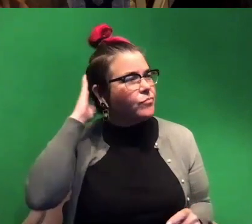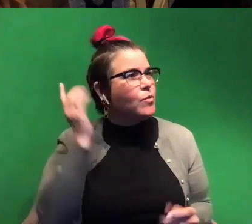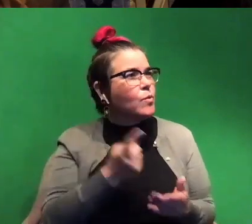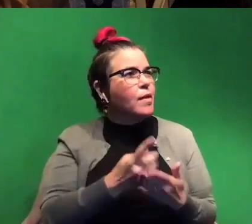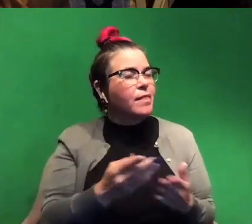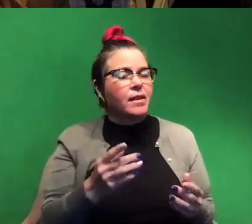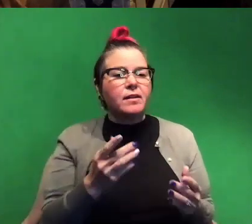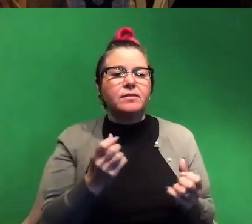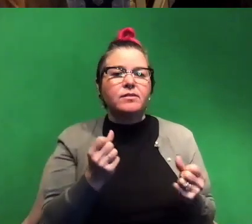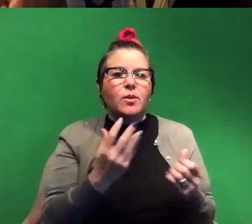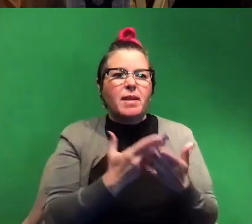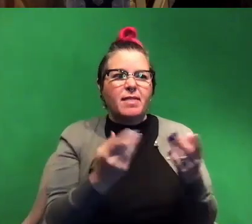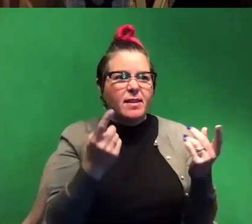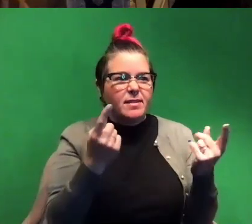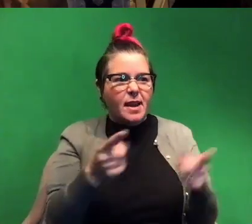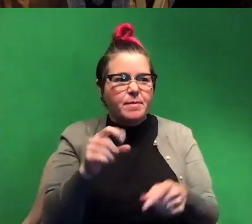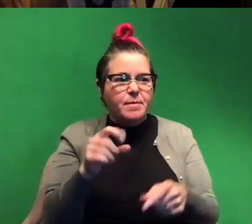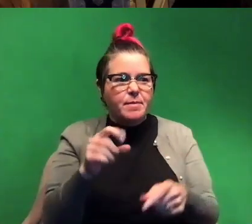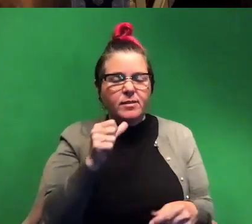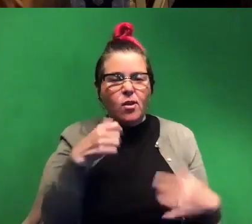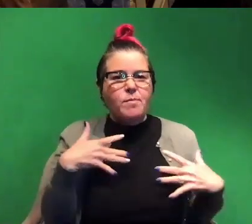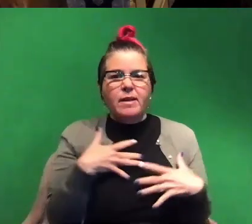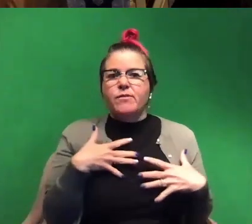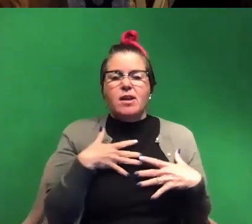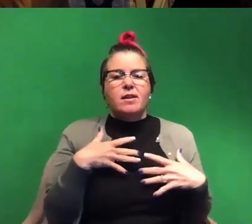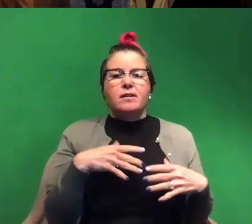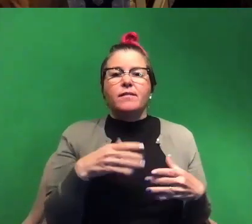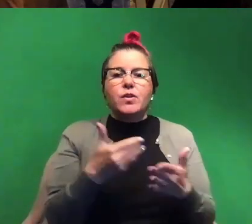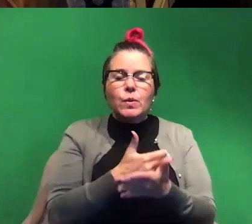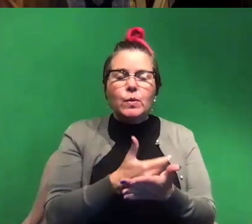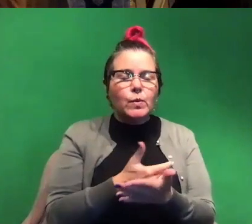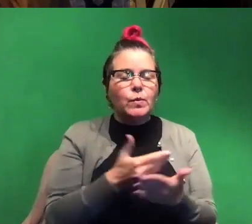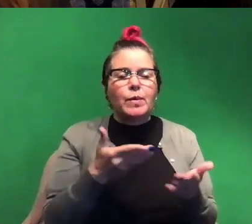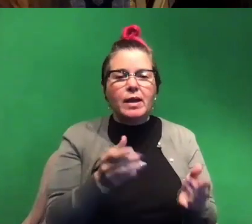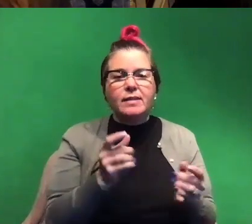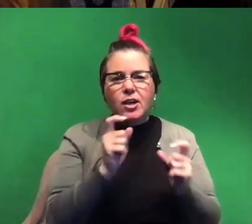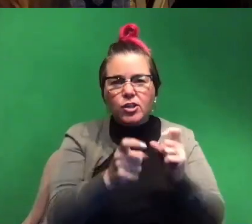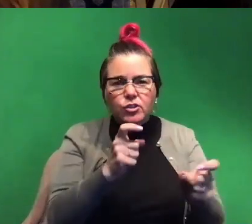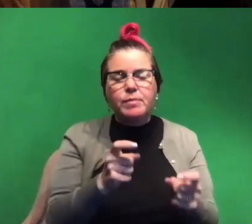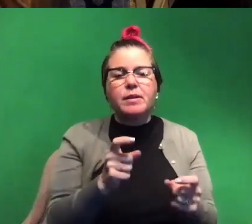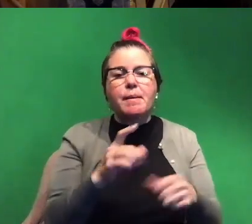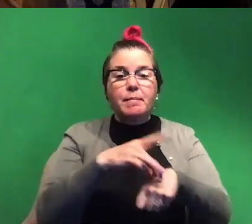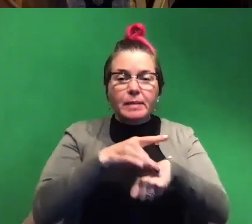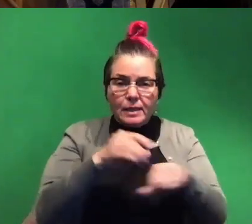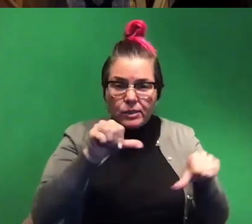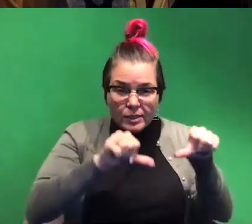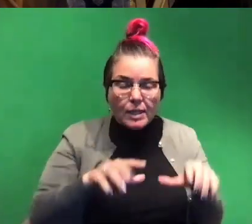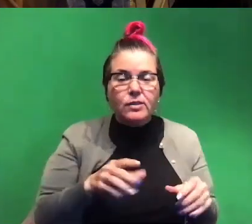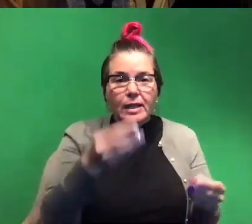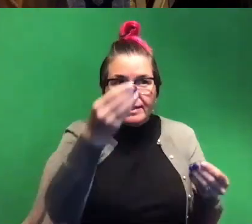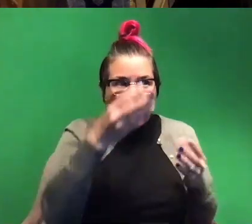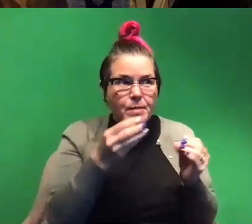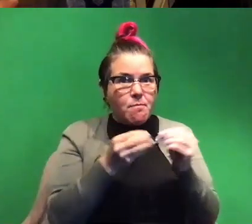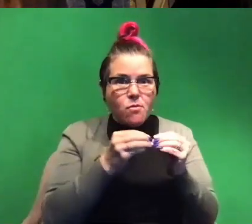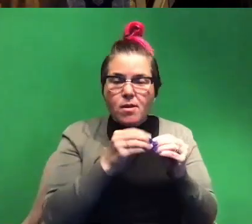do in space and you shouldn't be intimidated by it. There's so many ways to contribute of being a planetary scientist. So you can tell me more about